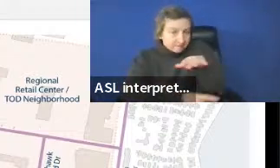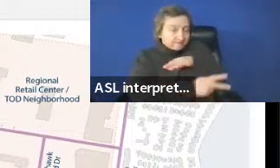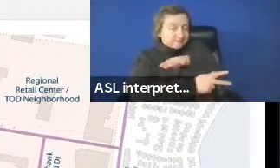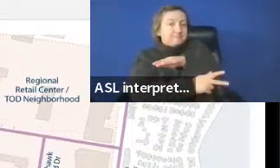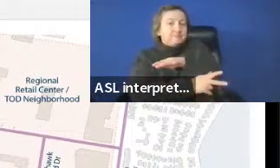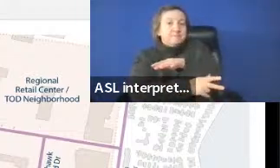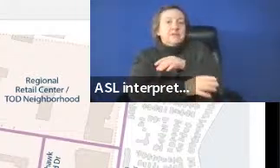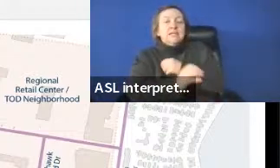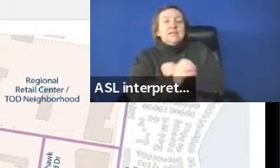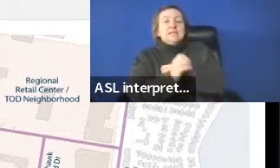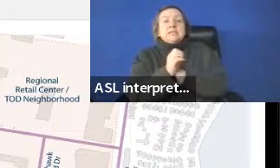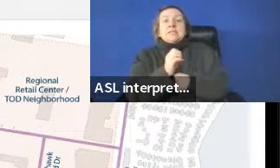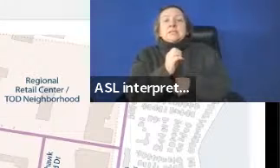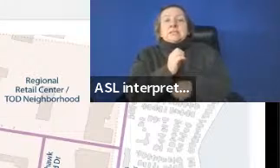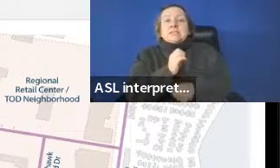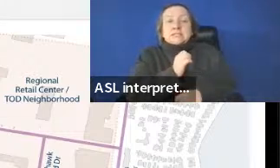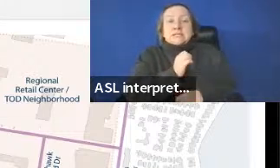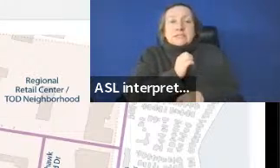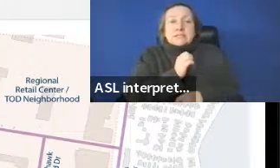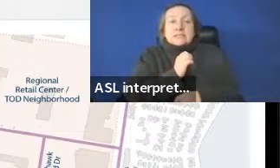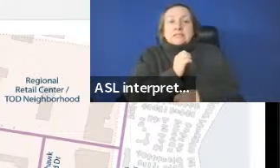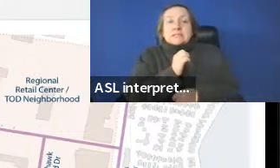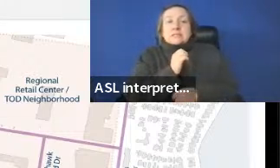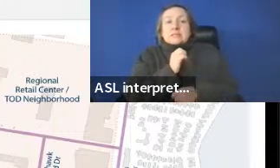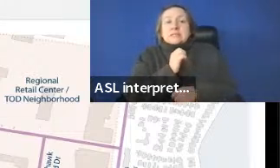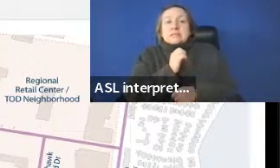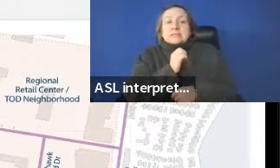the east arterial bridge.